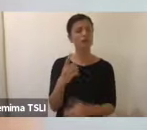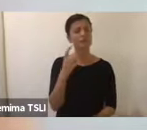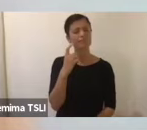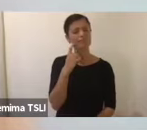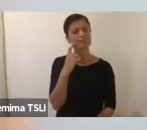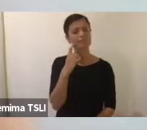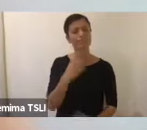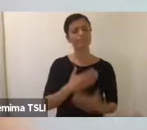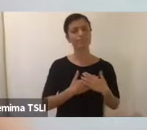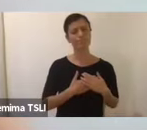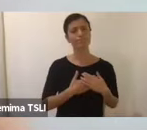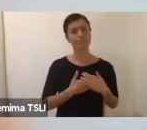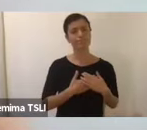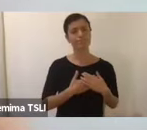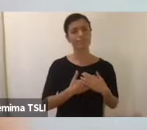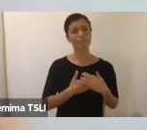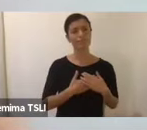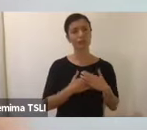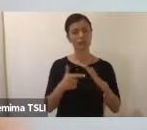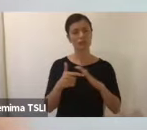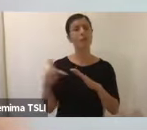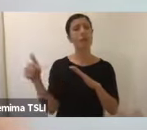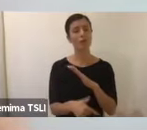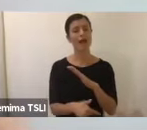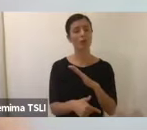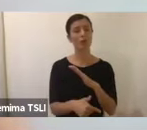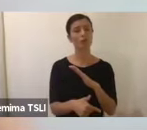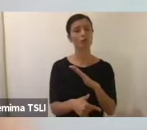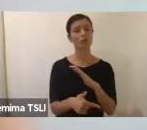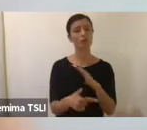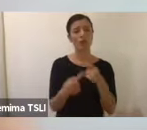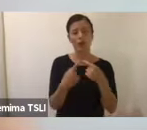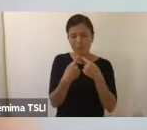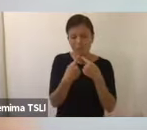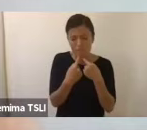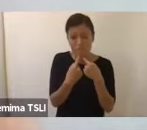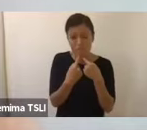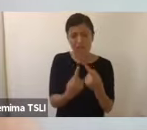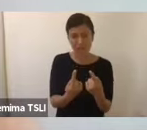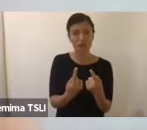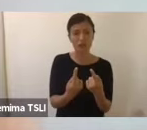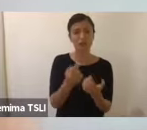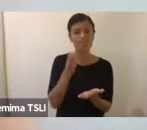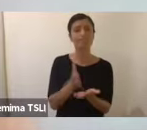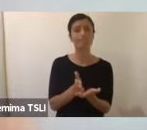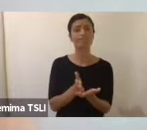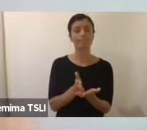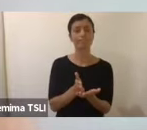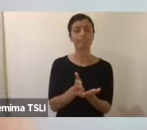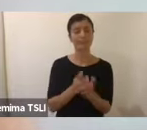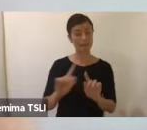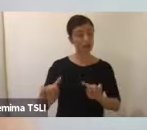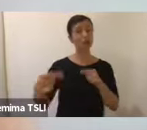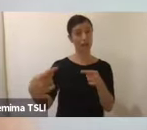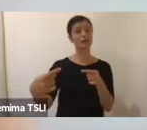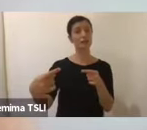practice of confession it's been challenging and uncomfortable in some ways but always in a way that's meant